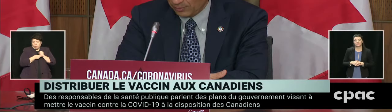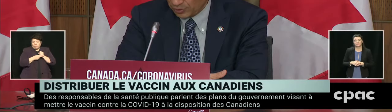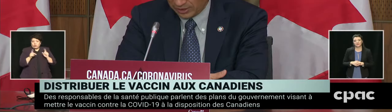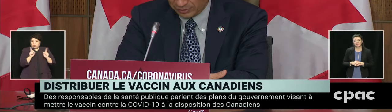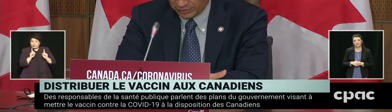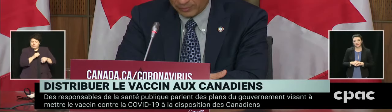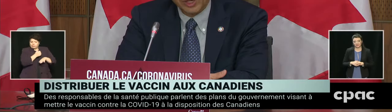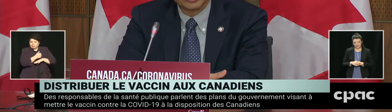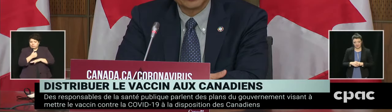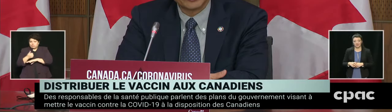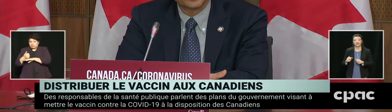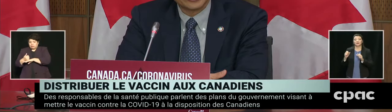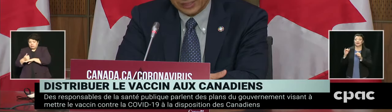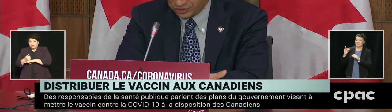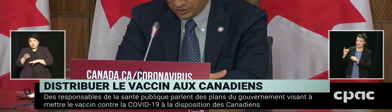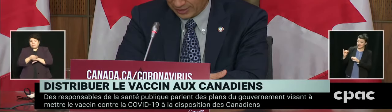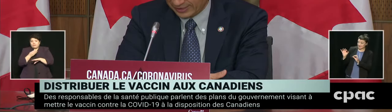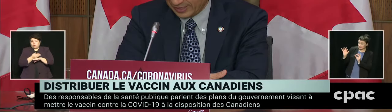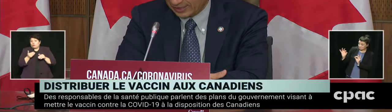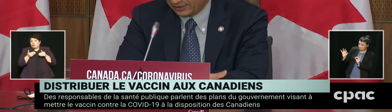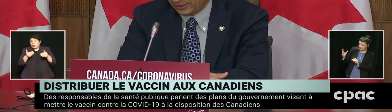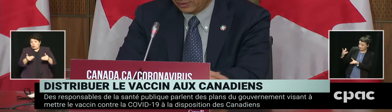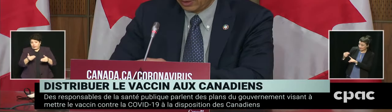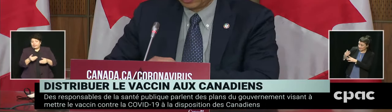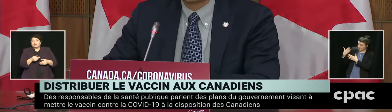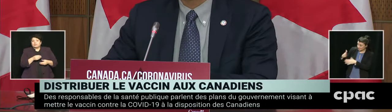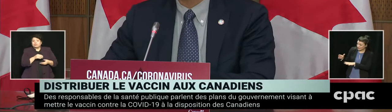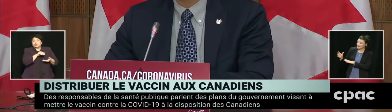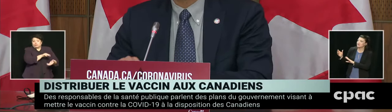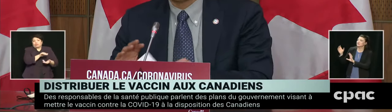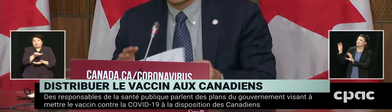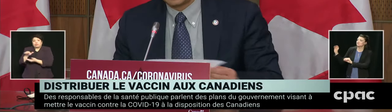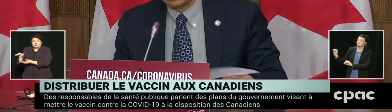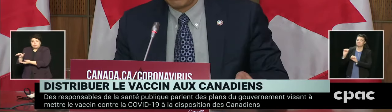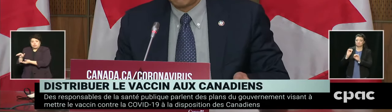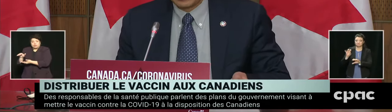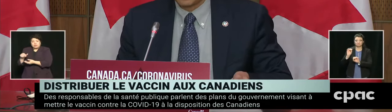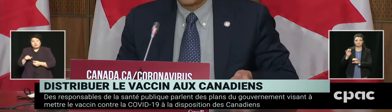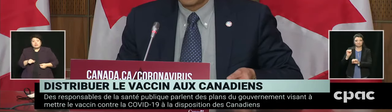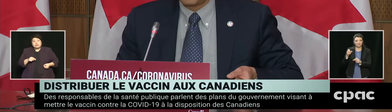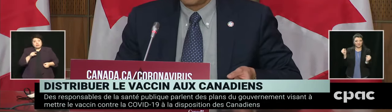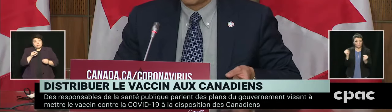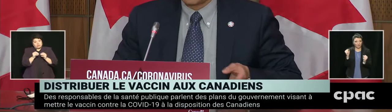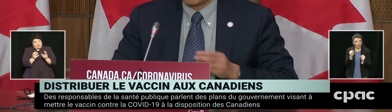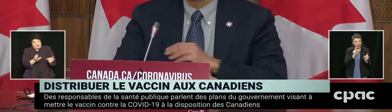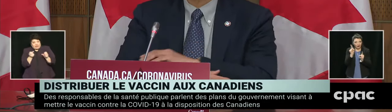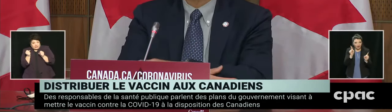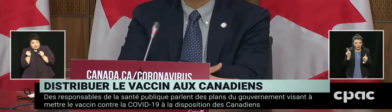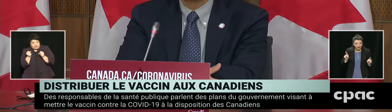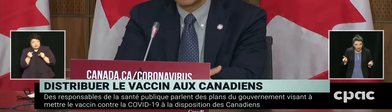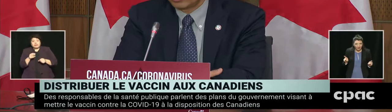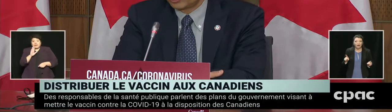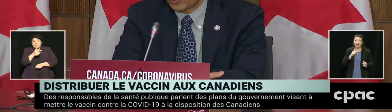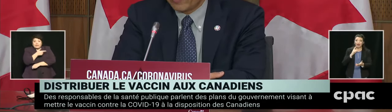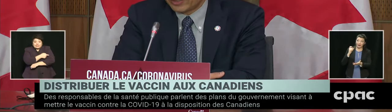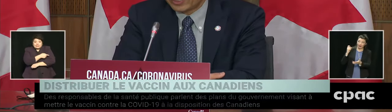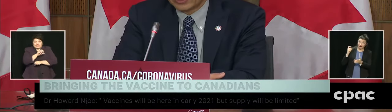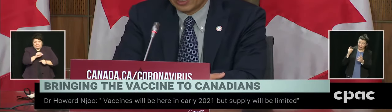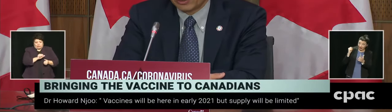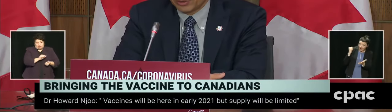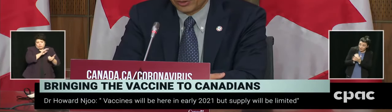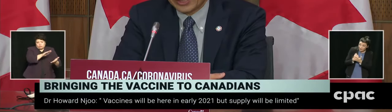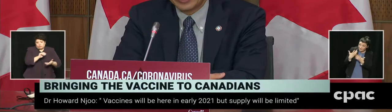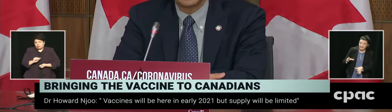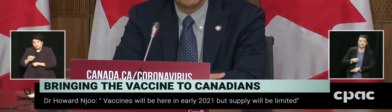facilities prior to their market authorization in Canada. This would facilitate faster distribution of the vaccine to provinces